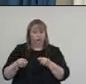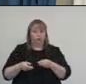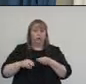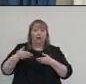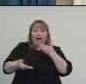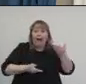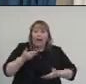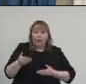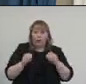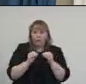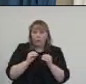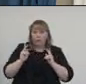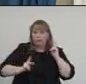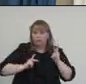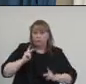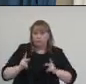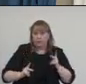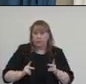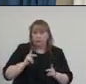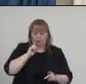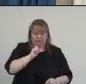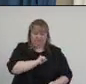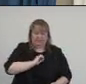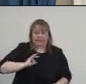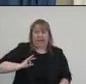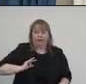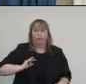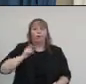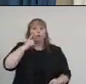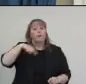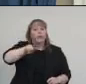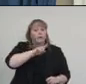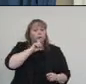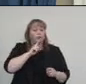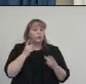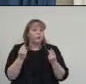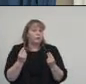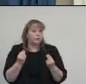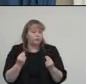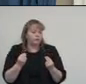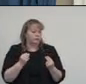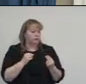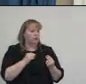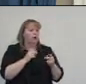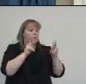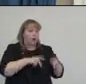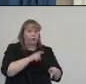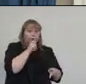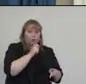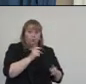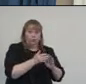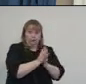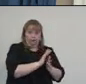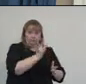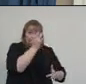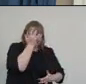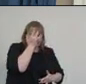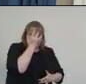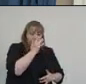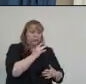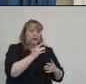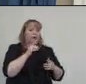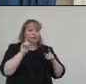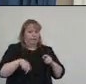needs for case interview and contact tracing. We feel very positive and are exploring many innovative